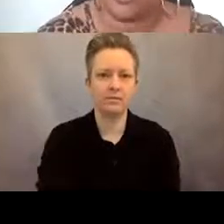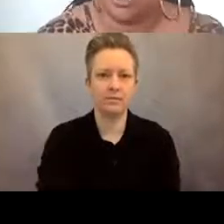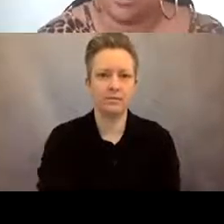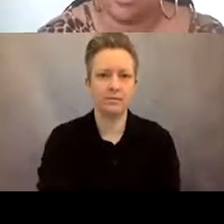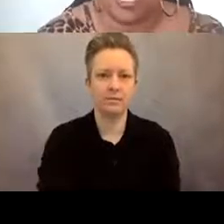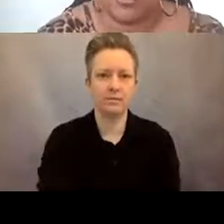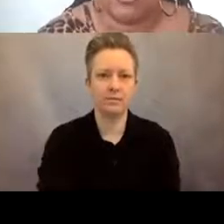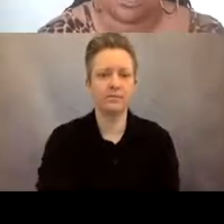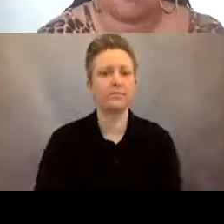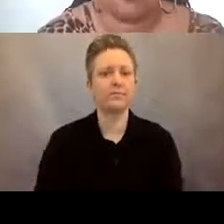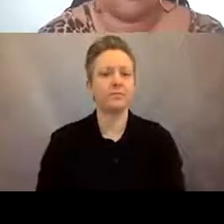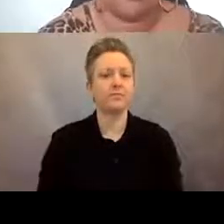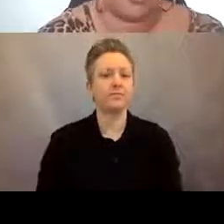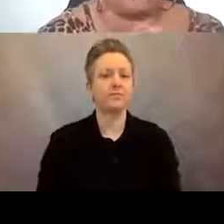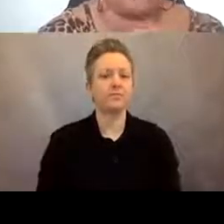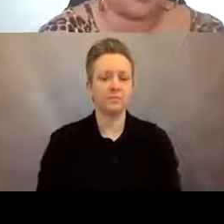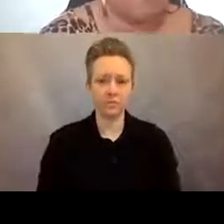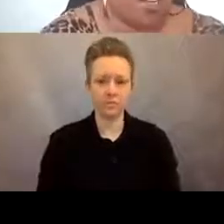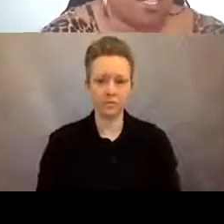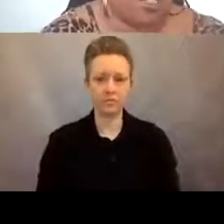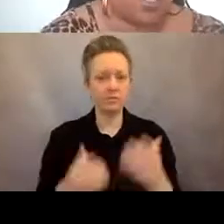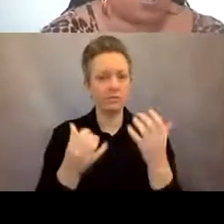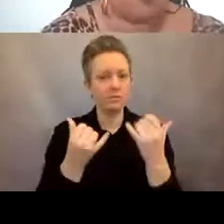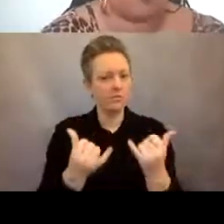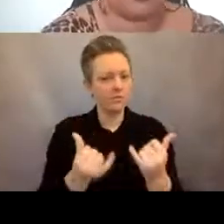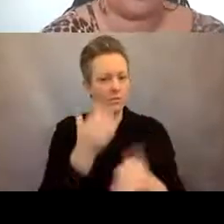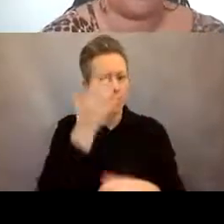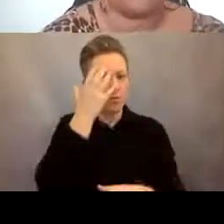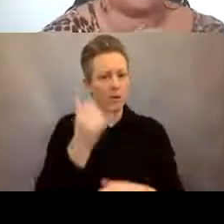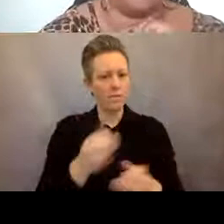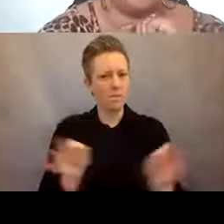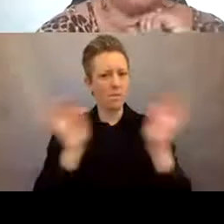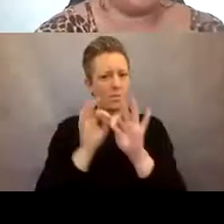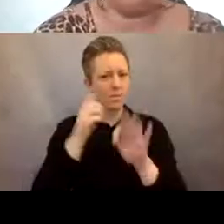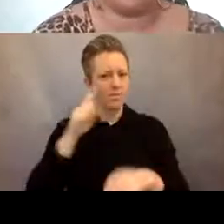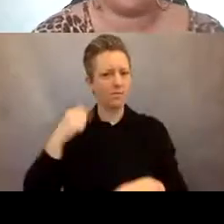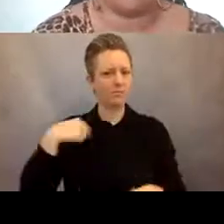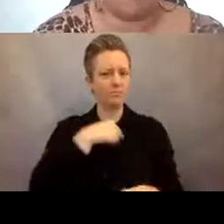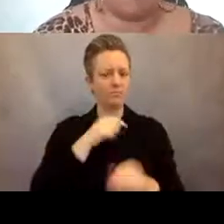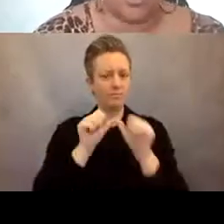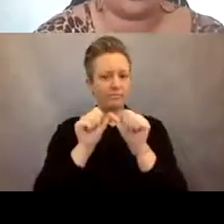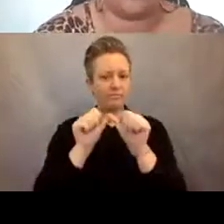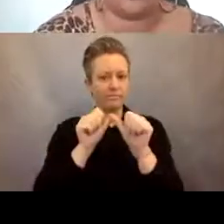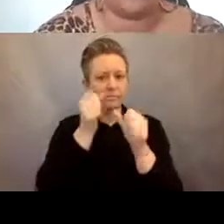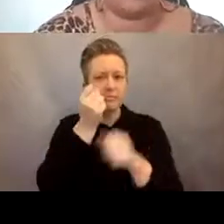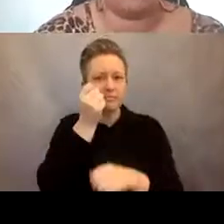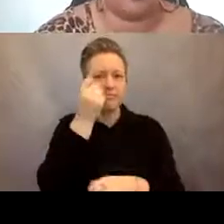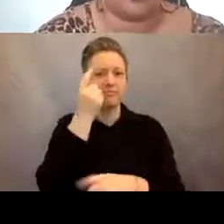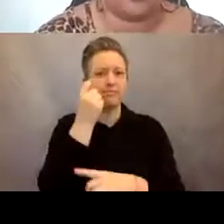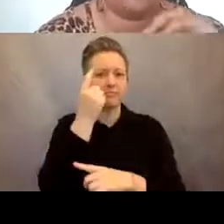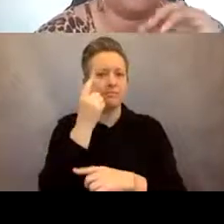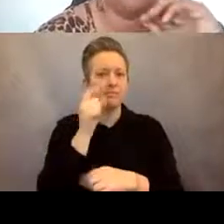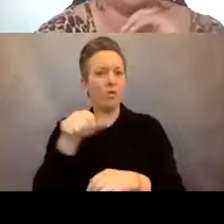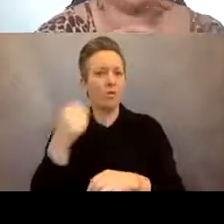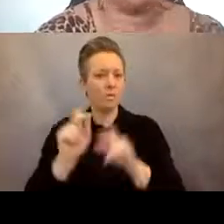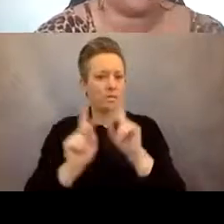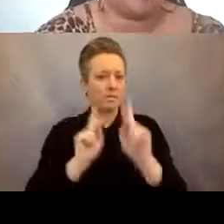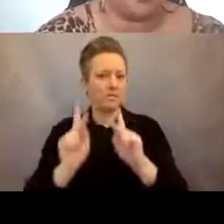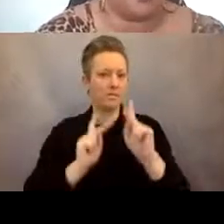lean into understanding trauma and not fall into tropes, because someone's trauma reactions could